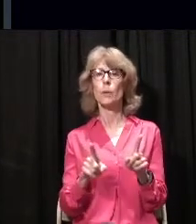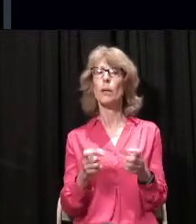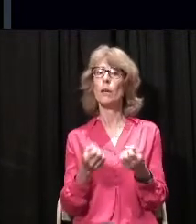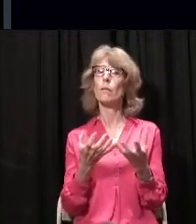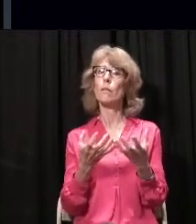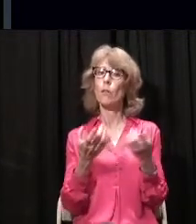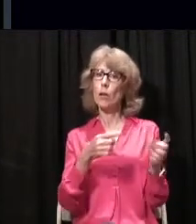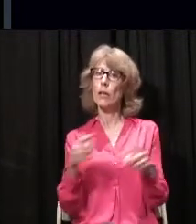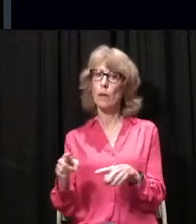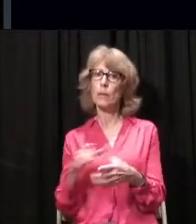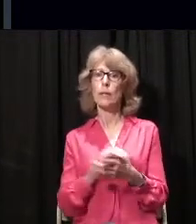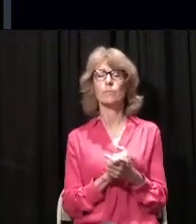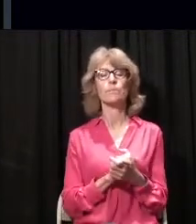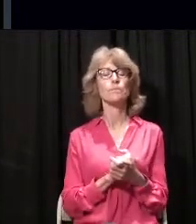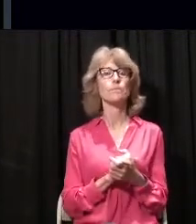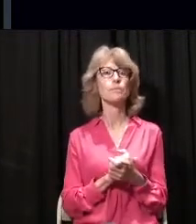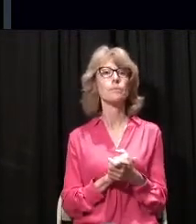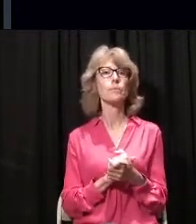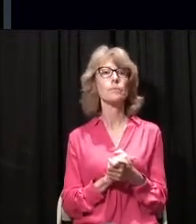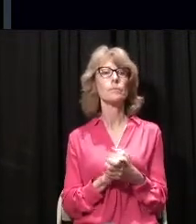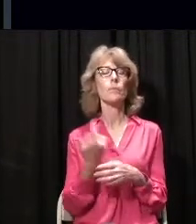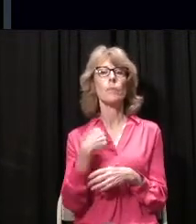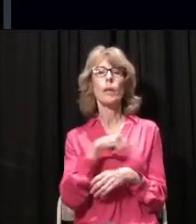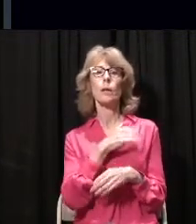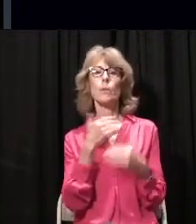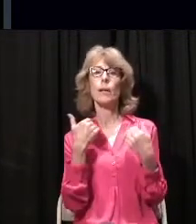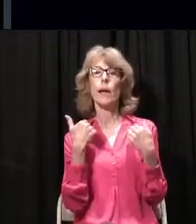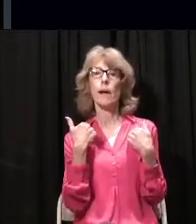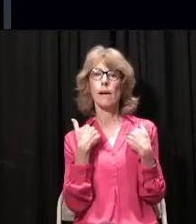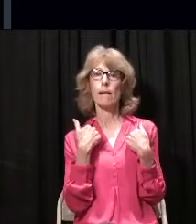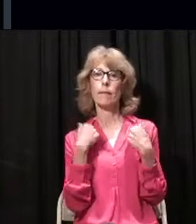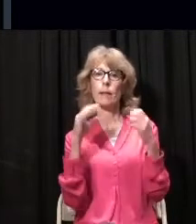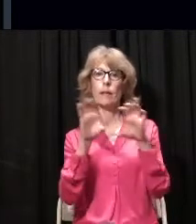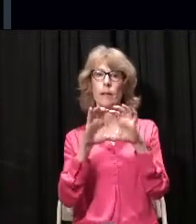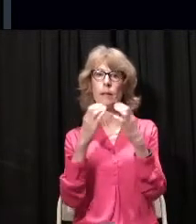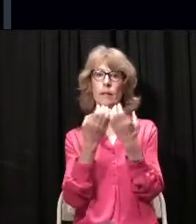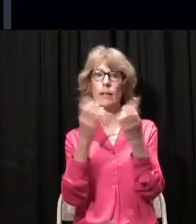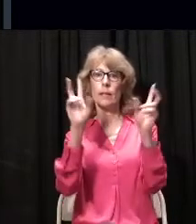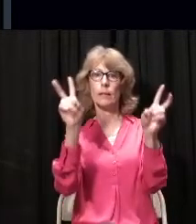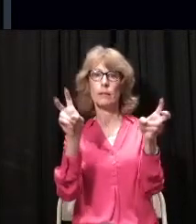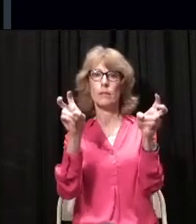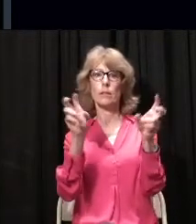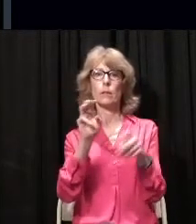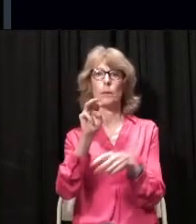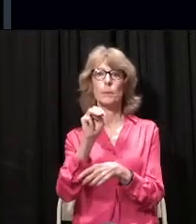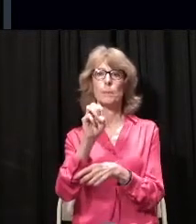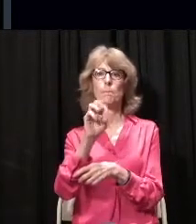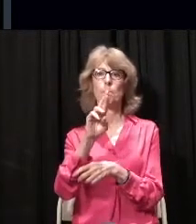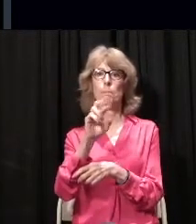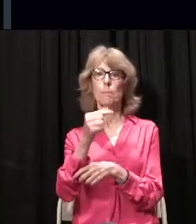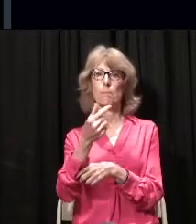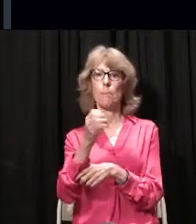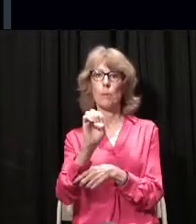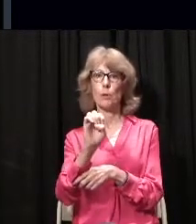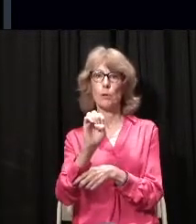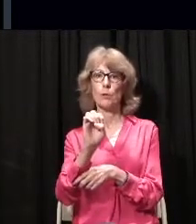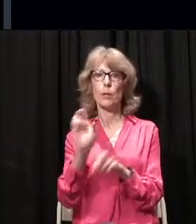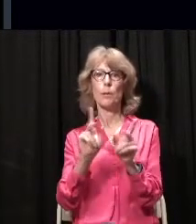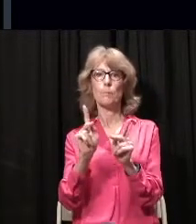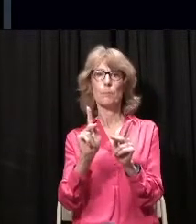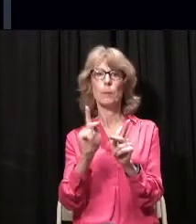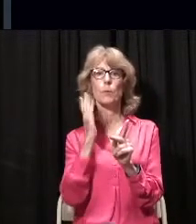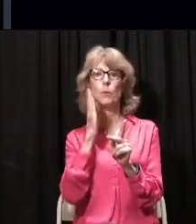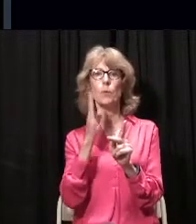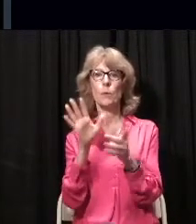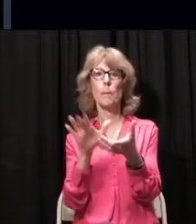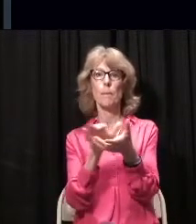our merge class, which helps people as they get ready to get married. That has been meeting, and that has gone really, really well on